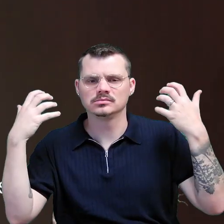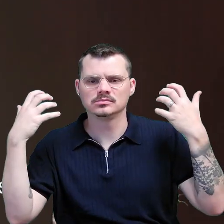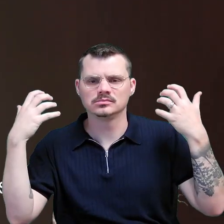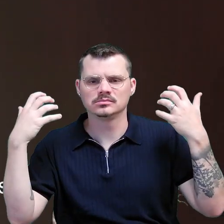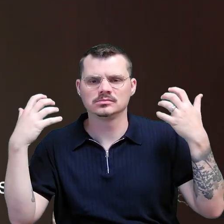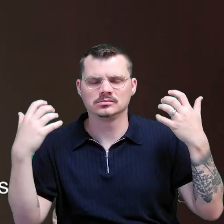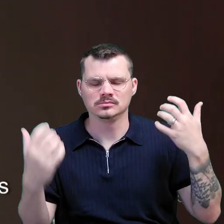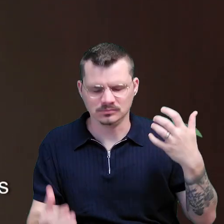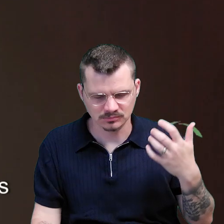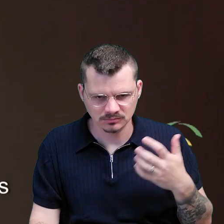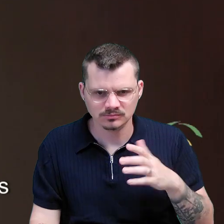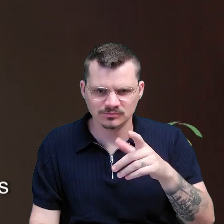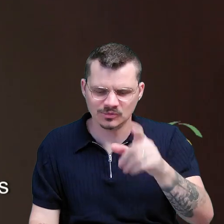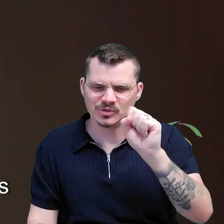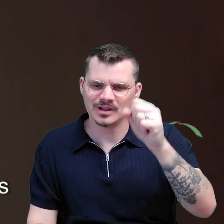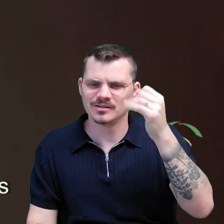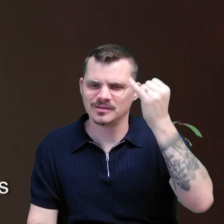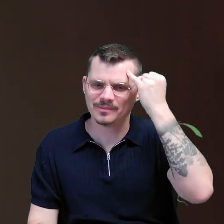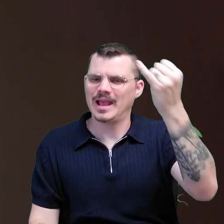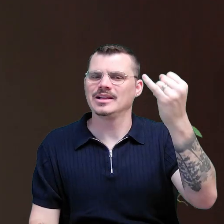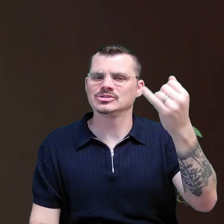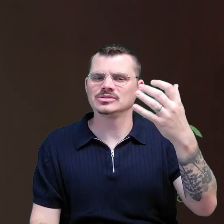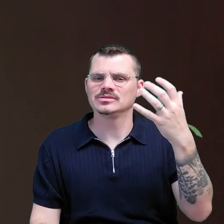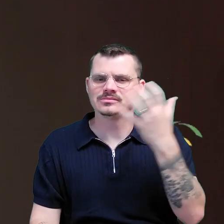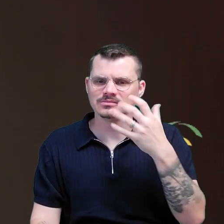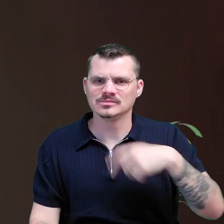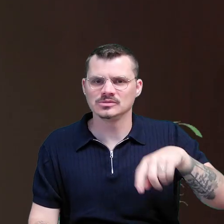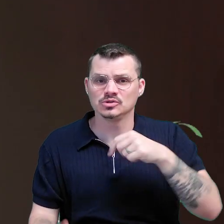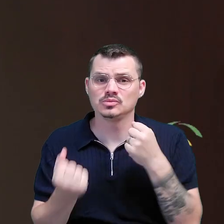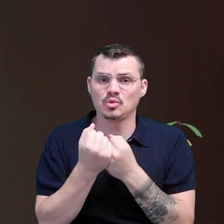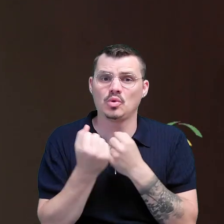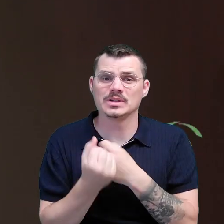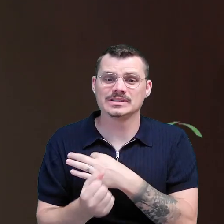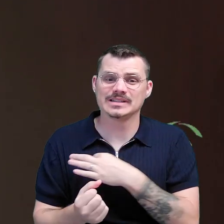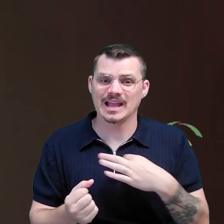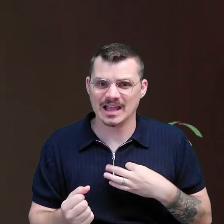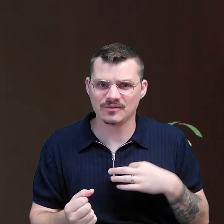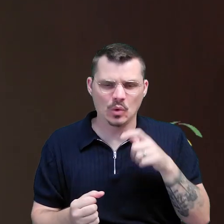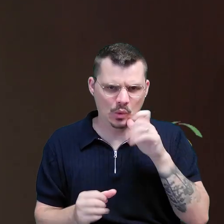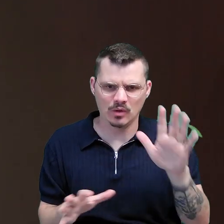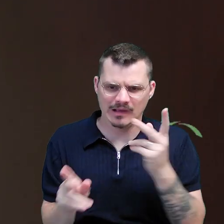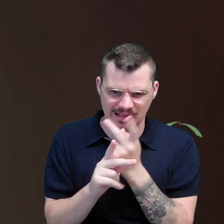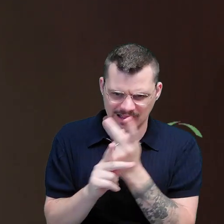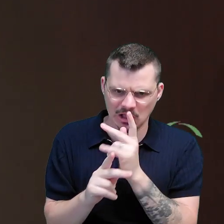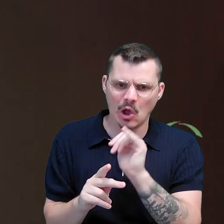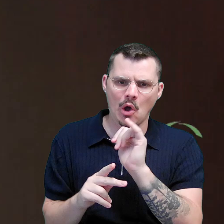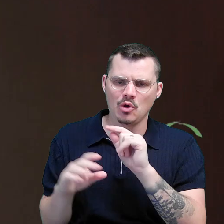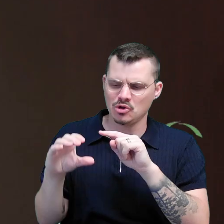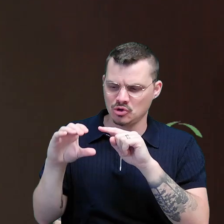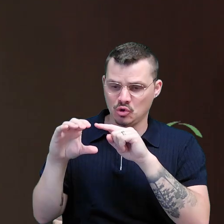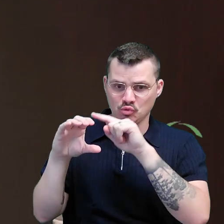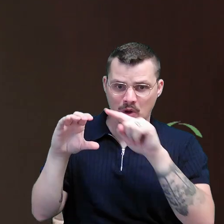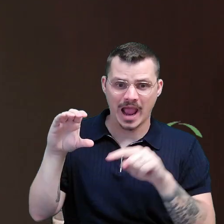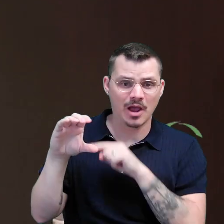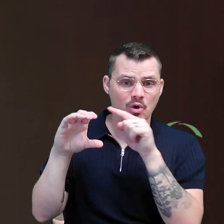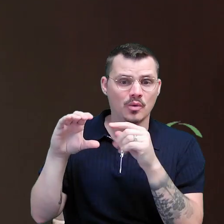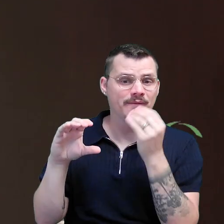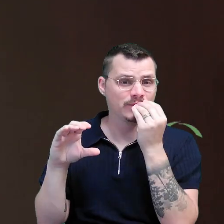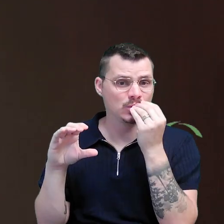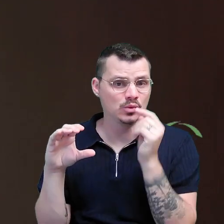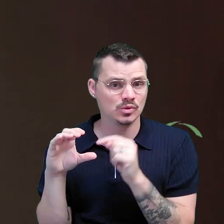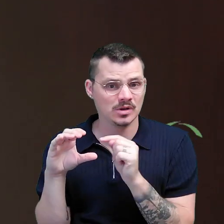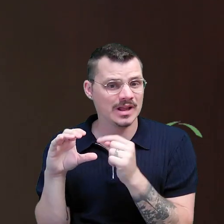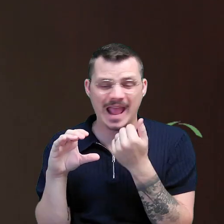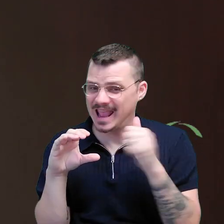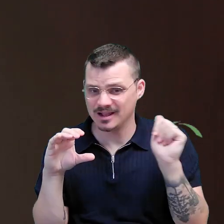You could just imagine the amazingness of the support staff that were able to figure that out. Round food,